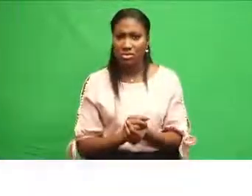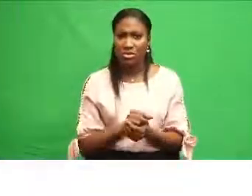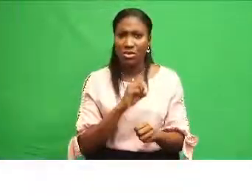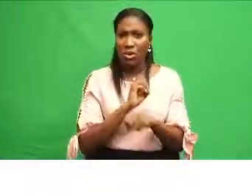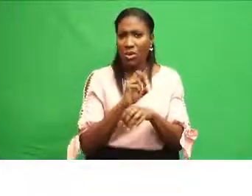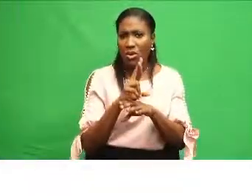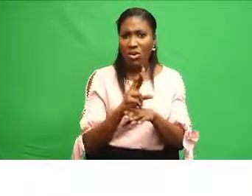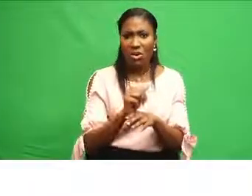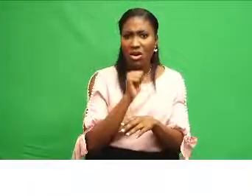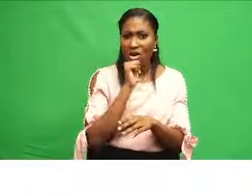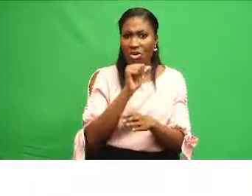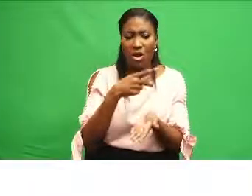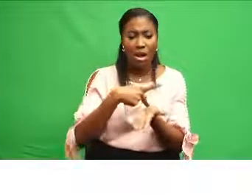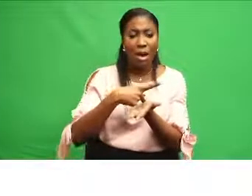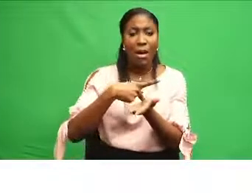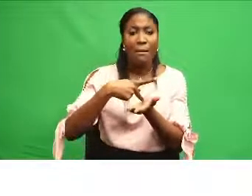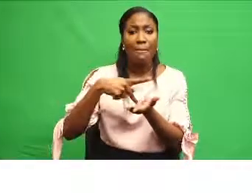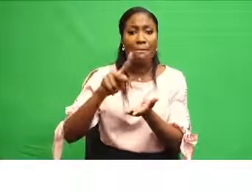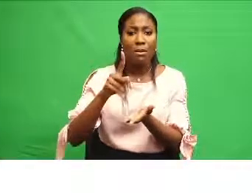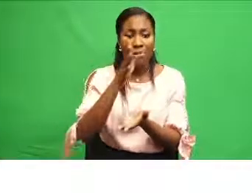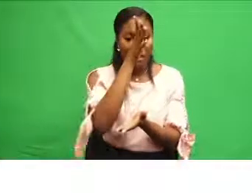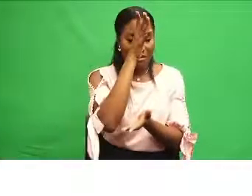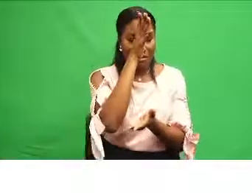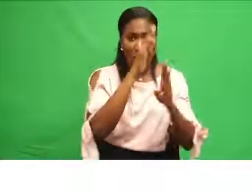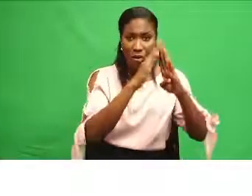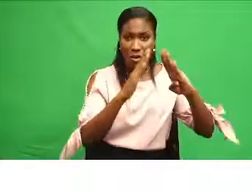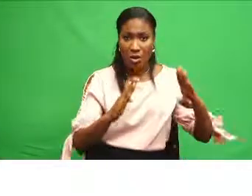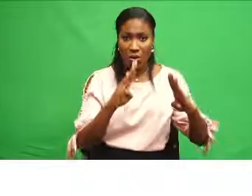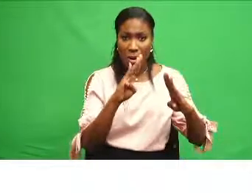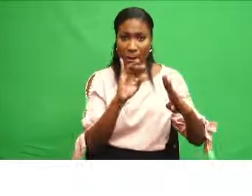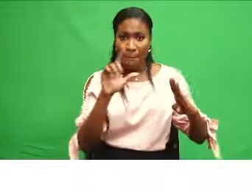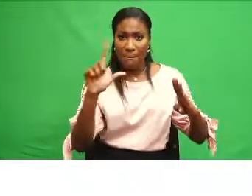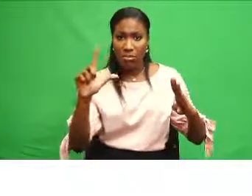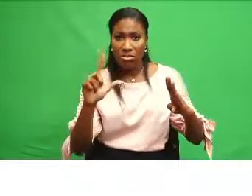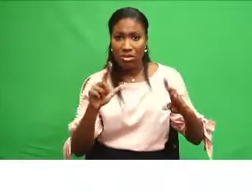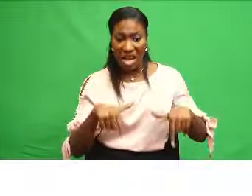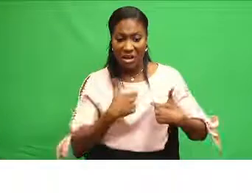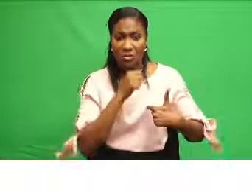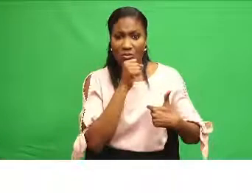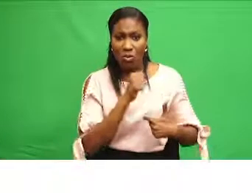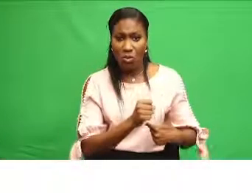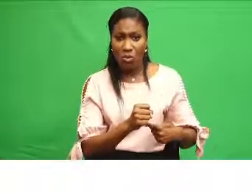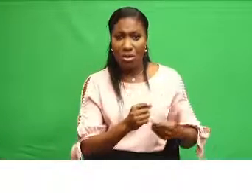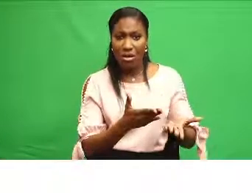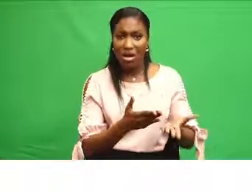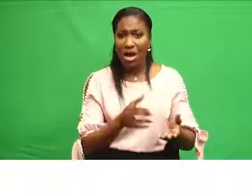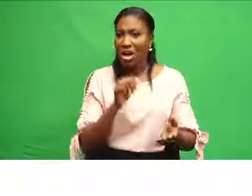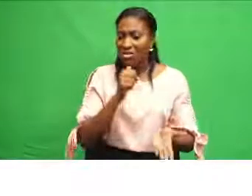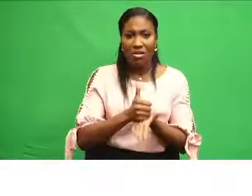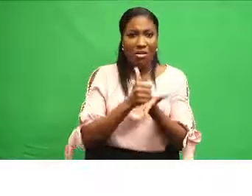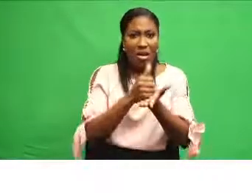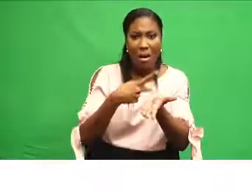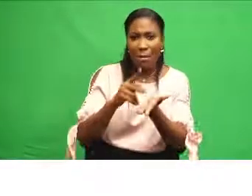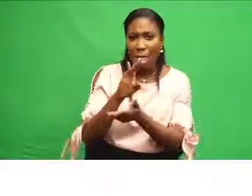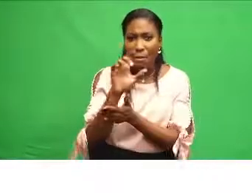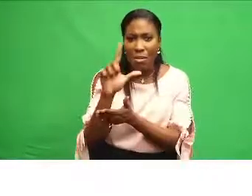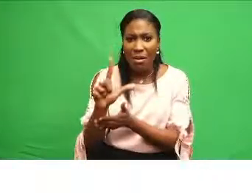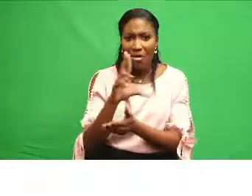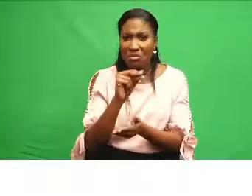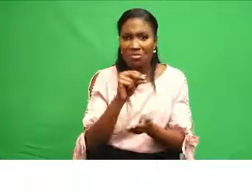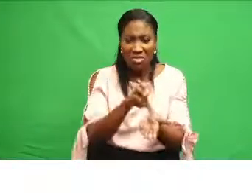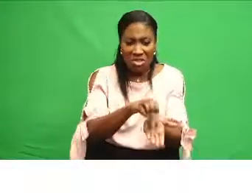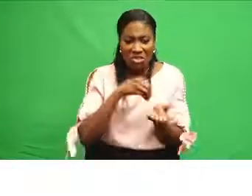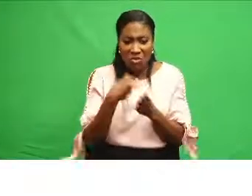foreclosure notices or notices to discontinue utilities despite having adequate funds for that, the elder's unawareness of or confusion